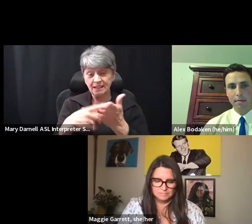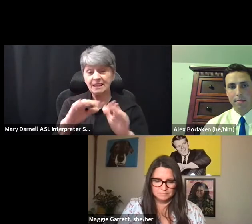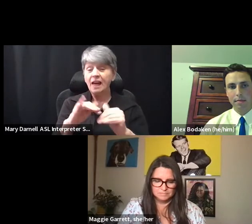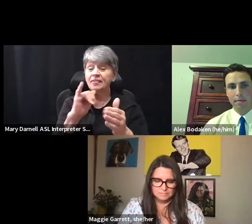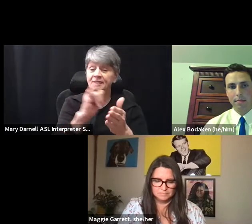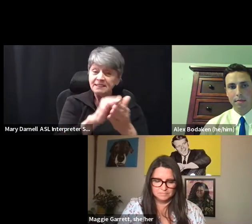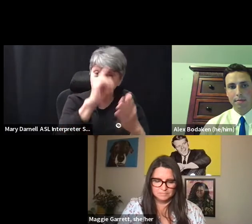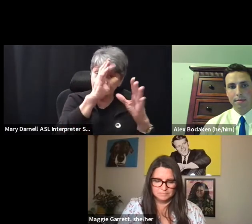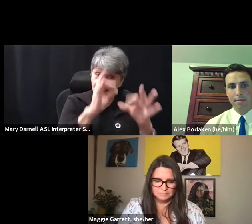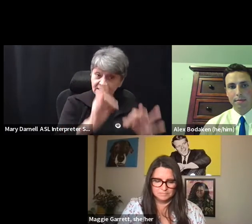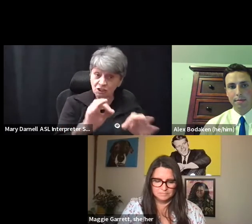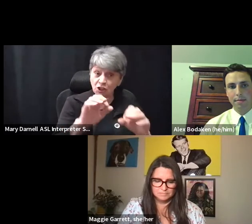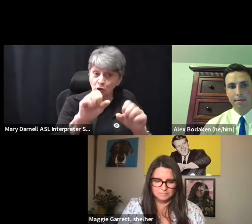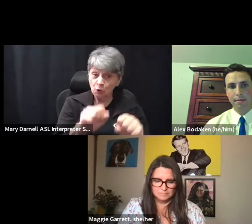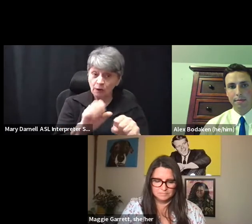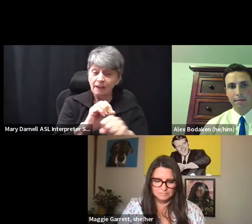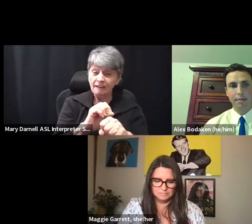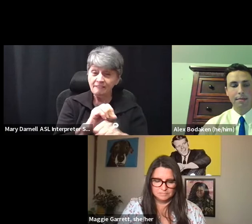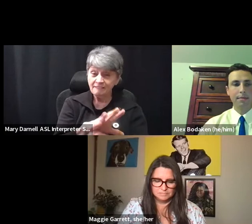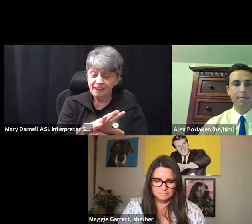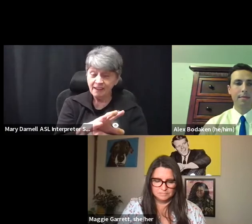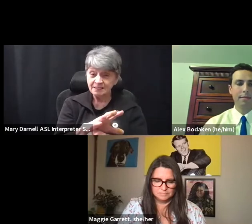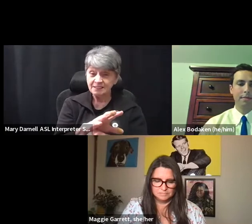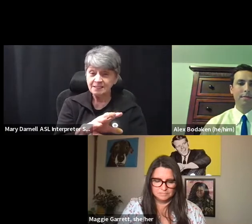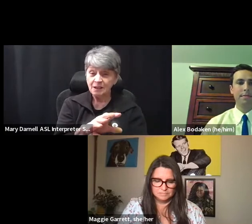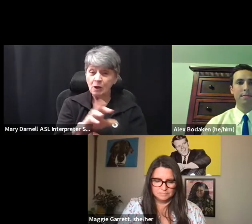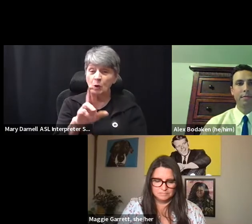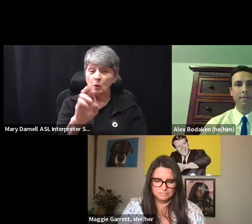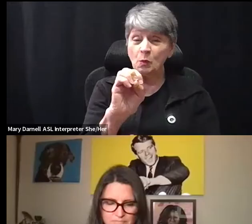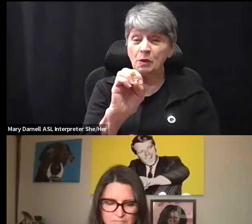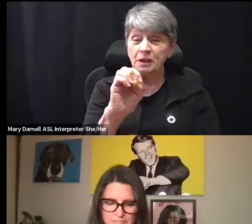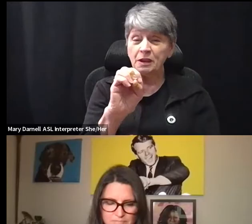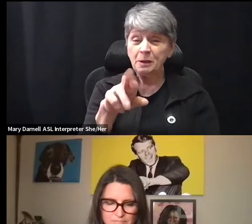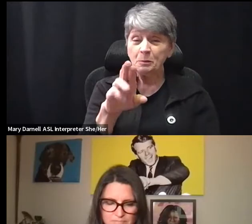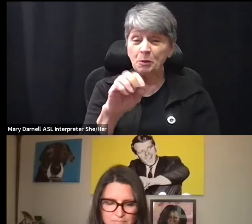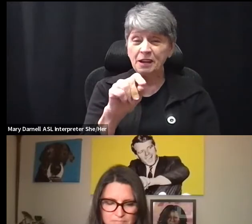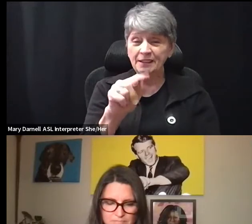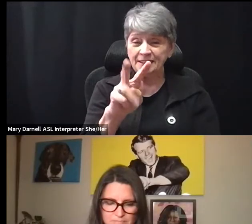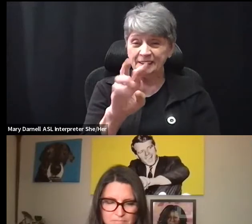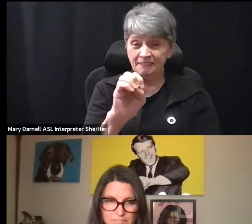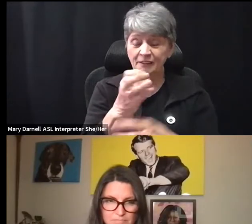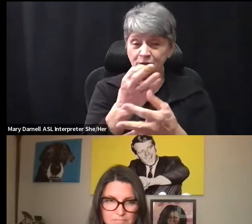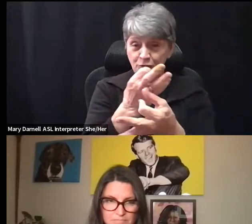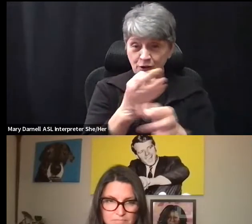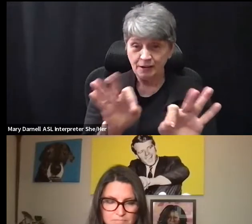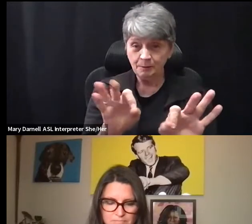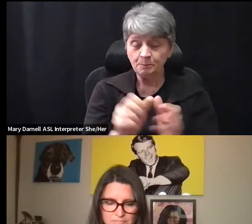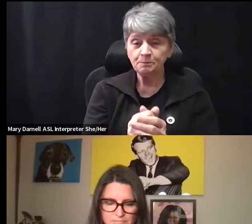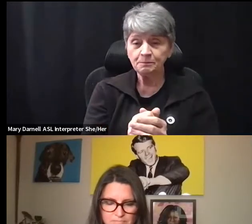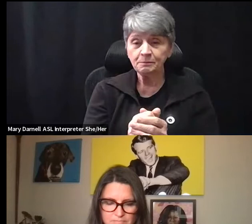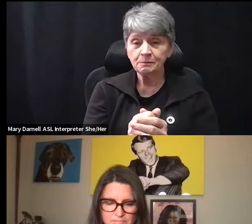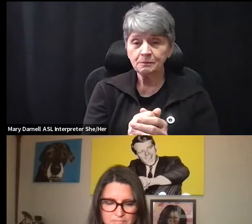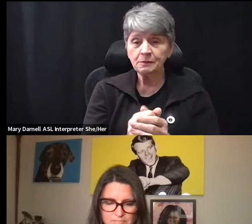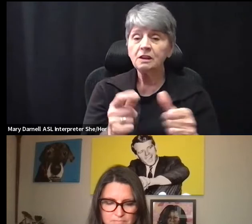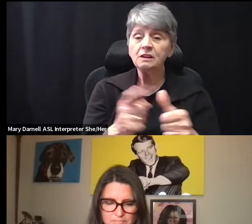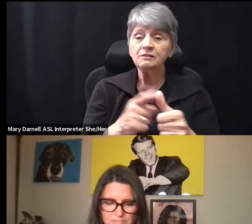religious reproductive freedom. Sure. So much to say. First of all, I will quote